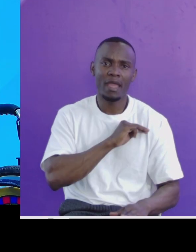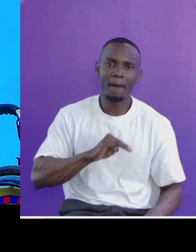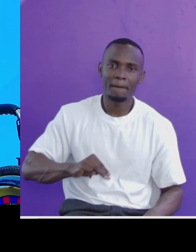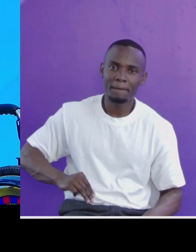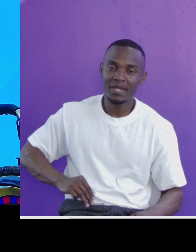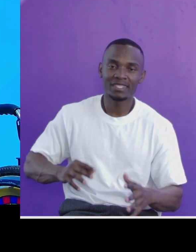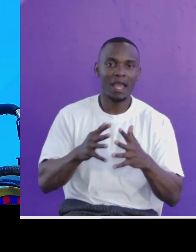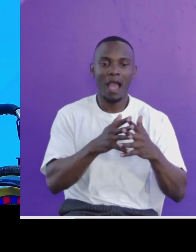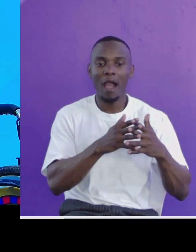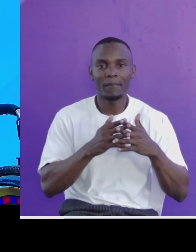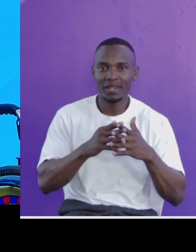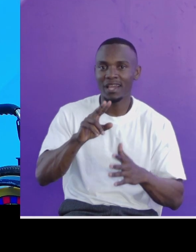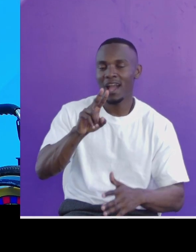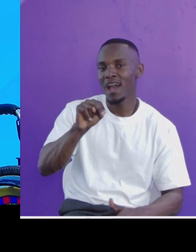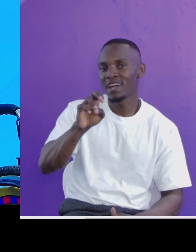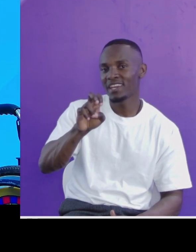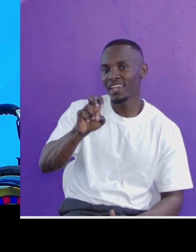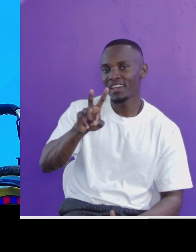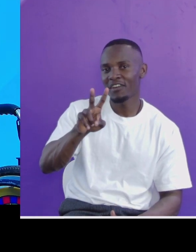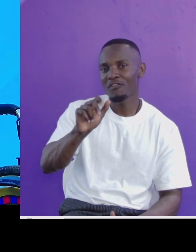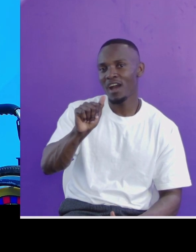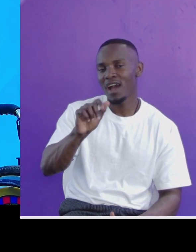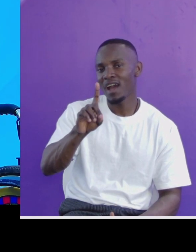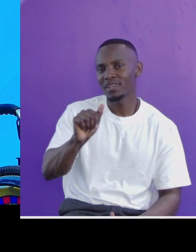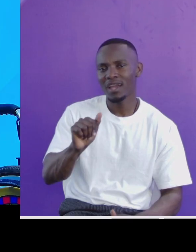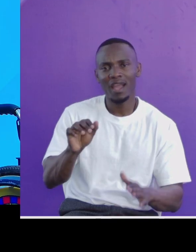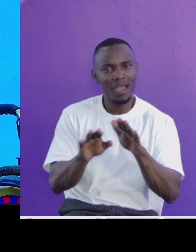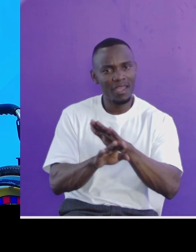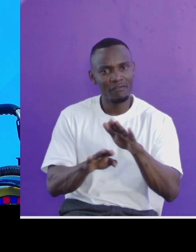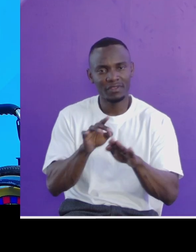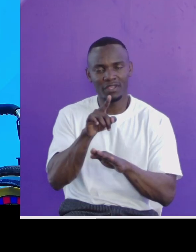American Nevada. Everything that you have achieved,